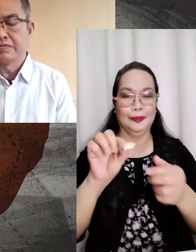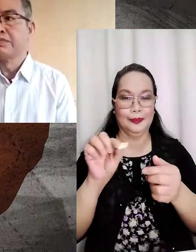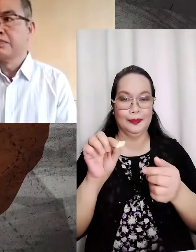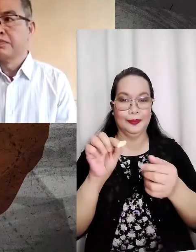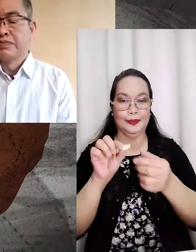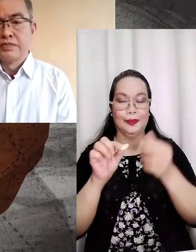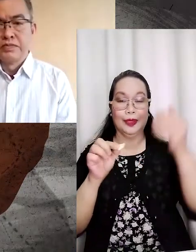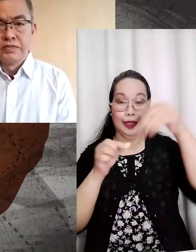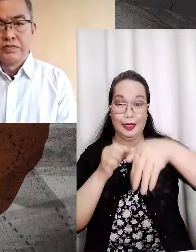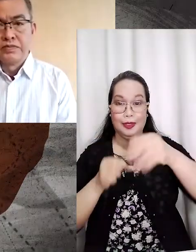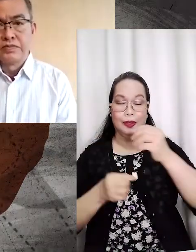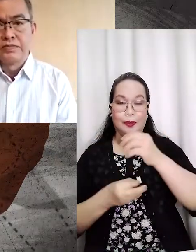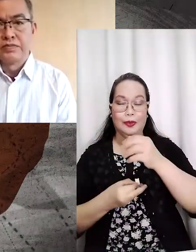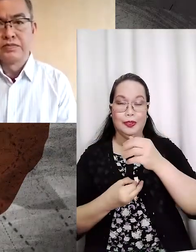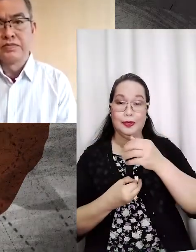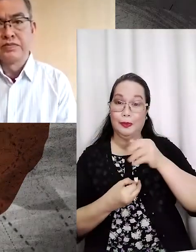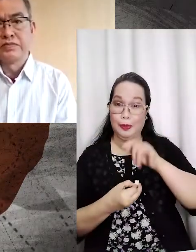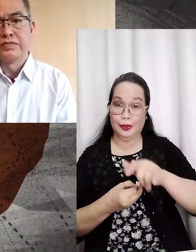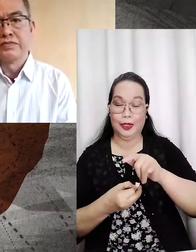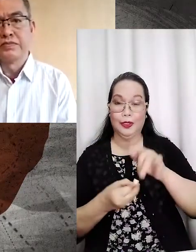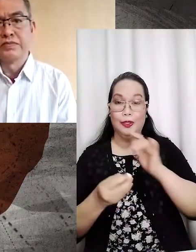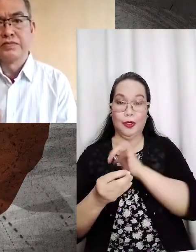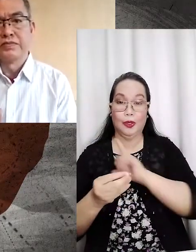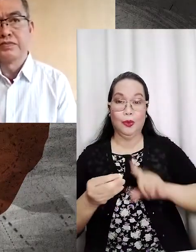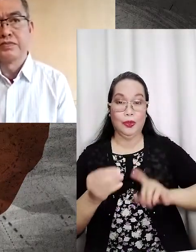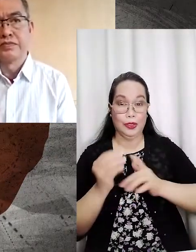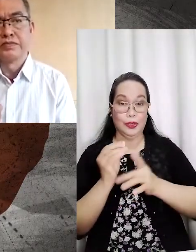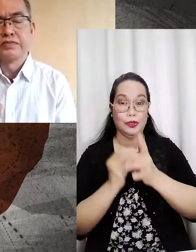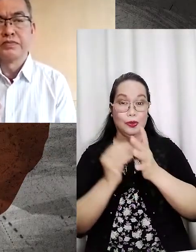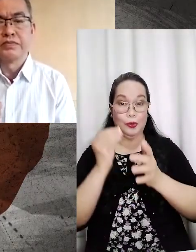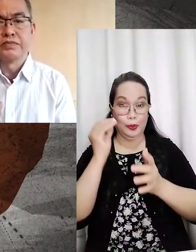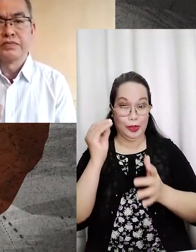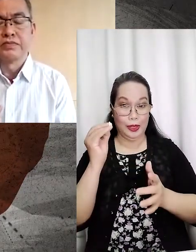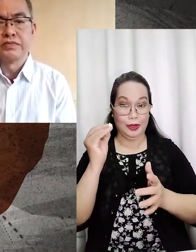In the night He was betrayed, the Lord Jesus took bread,